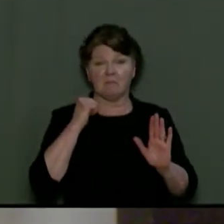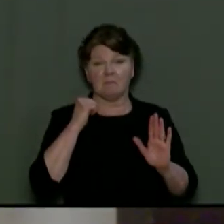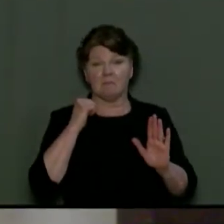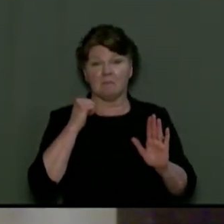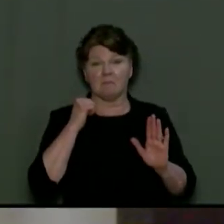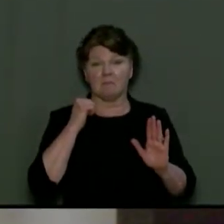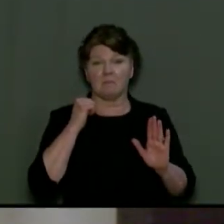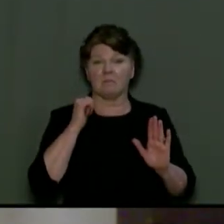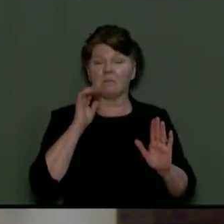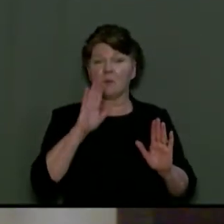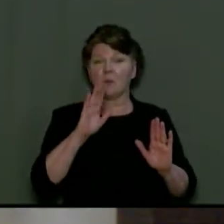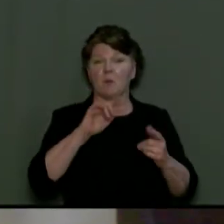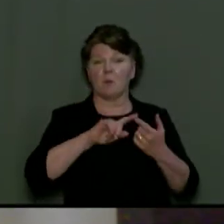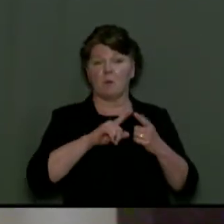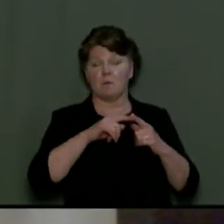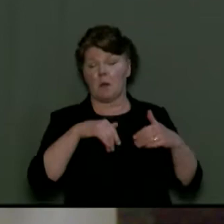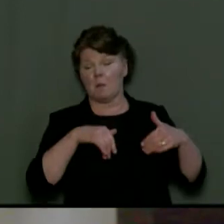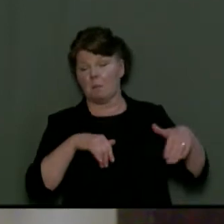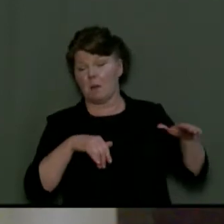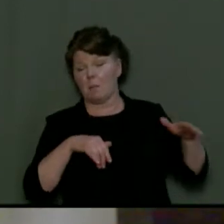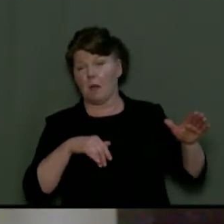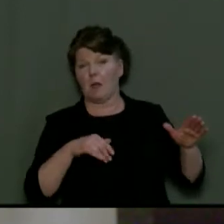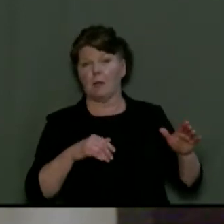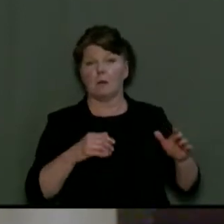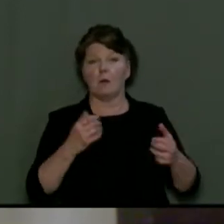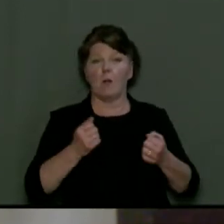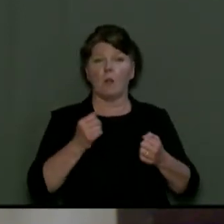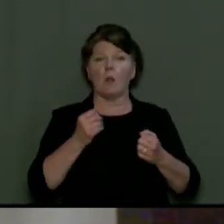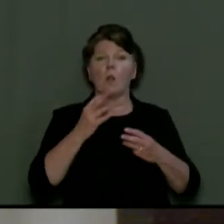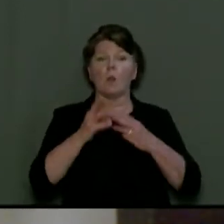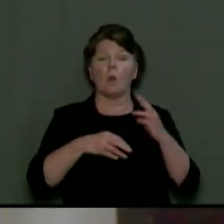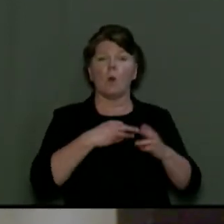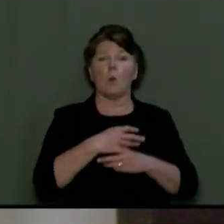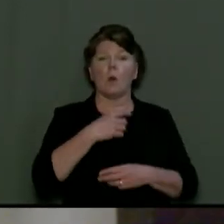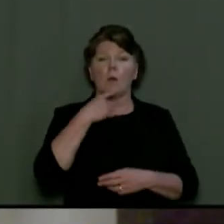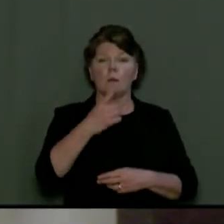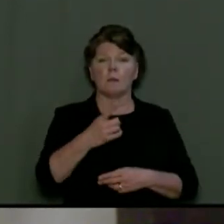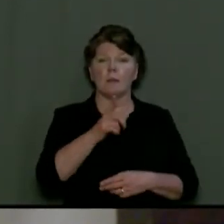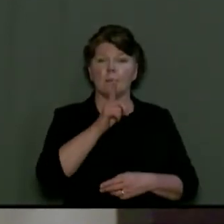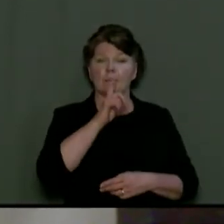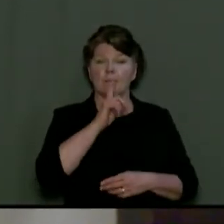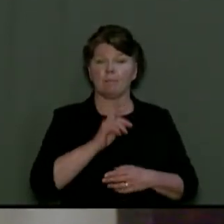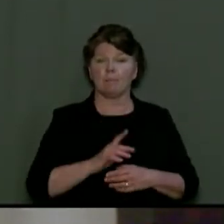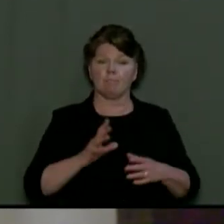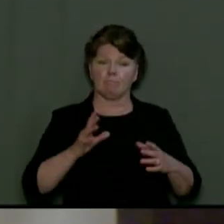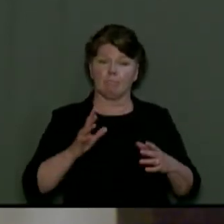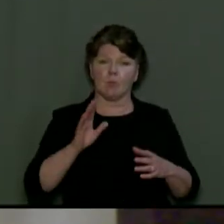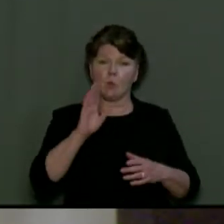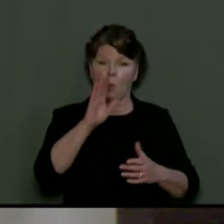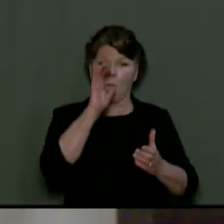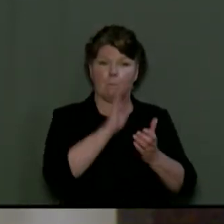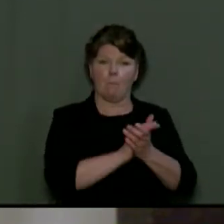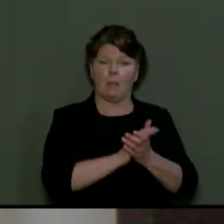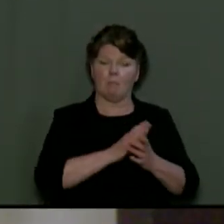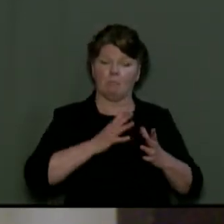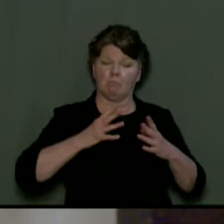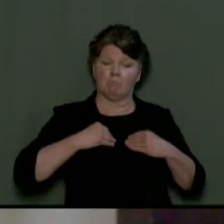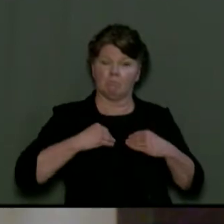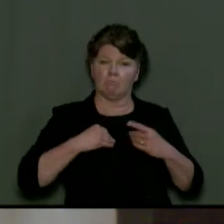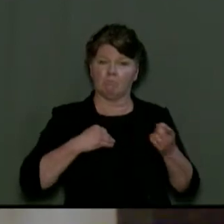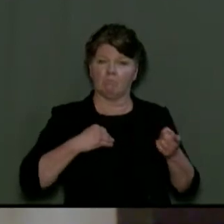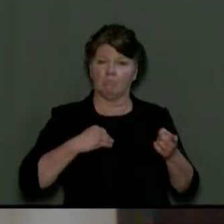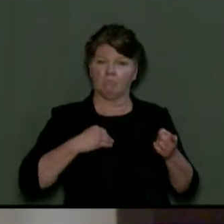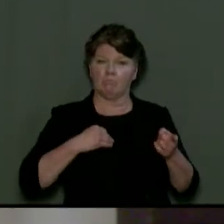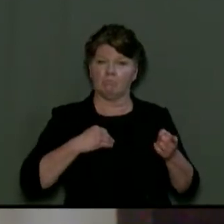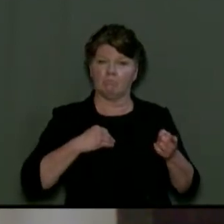drive your friends away, the world is going to tell you, be silent in your belief, and you